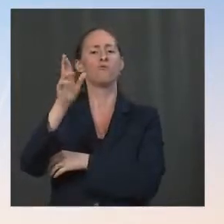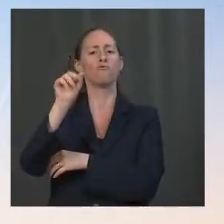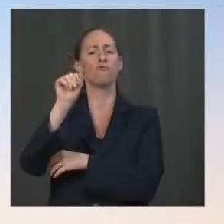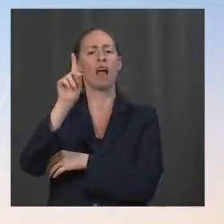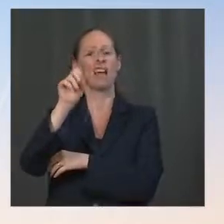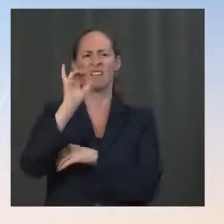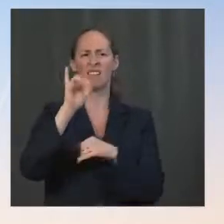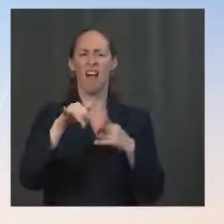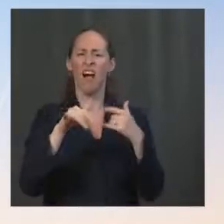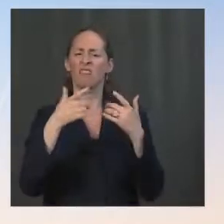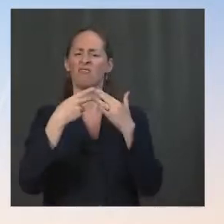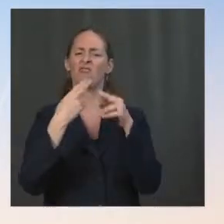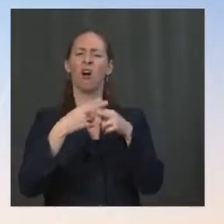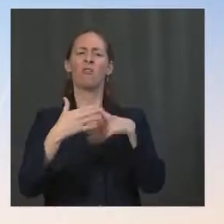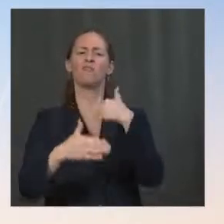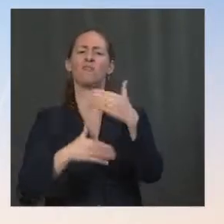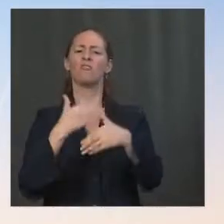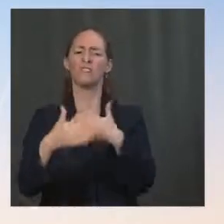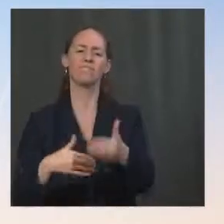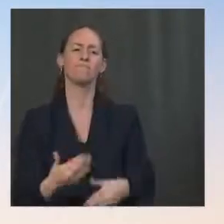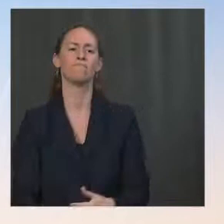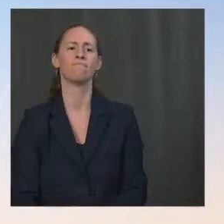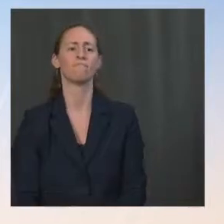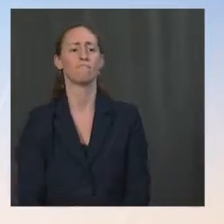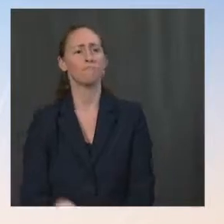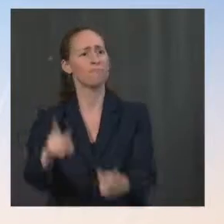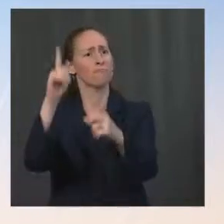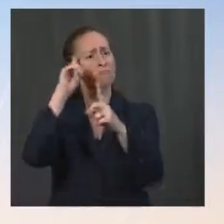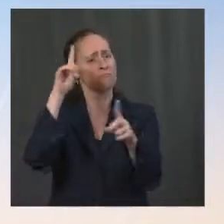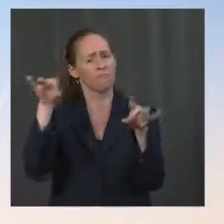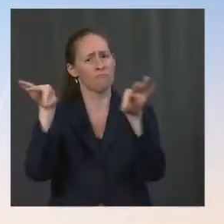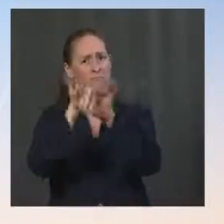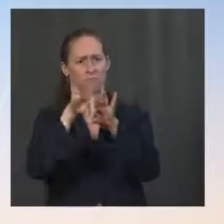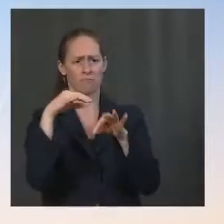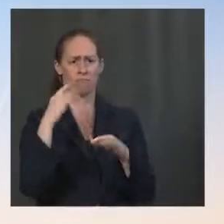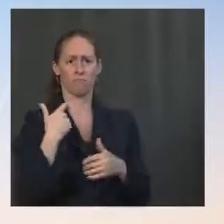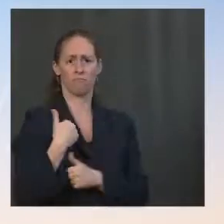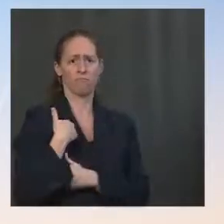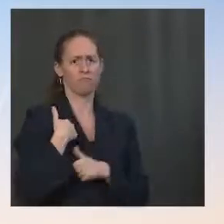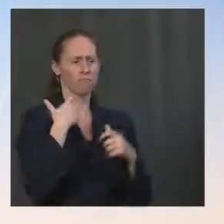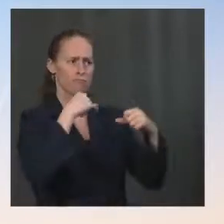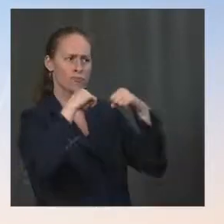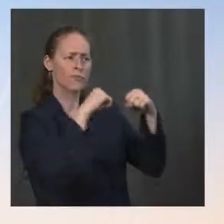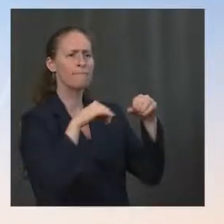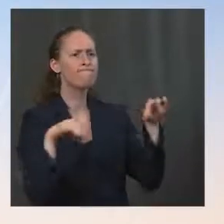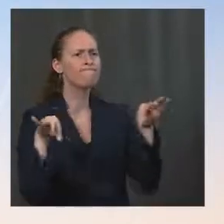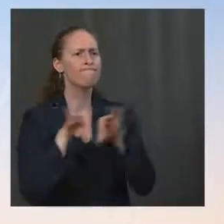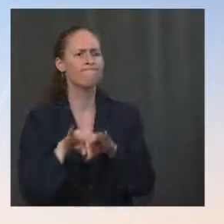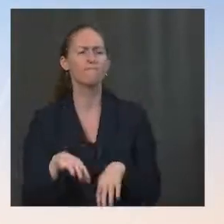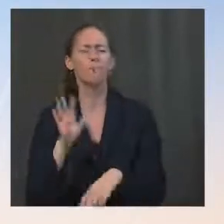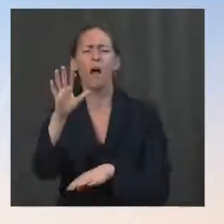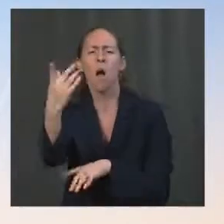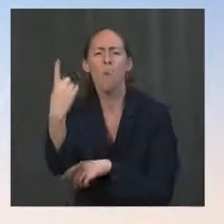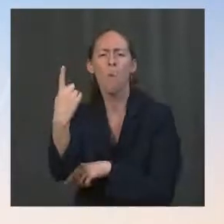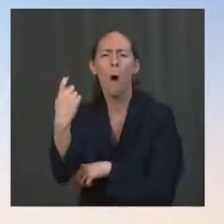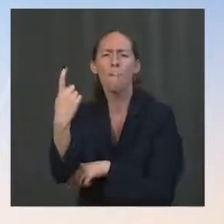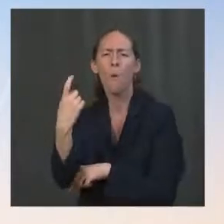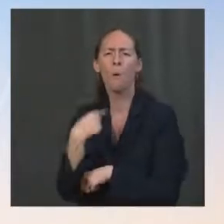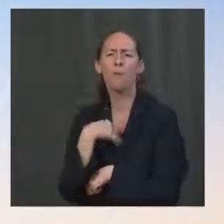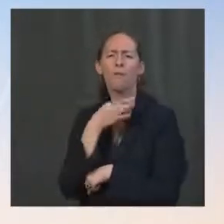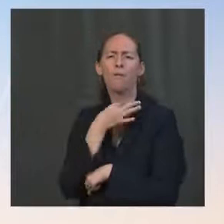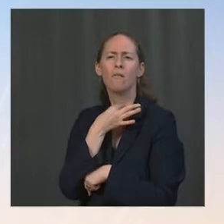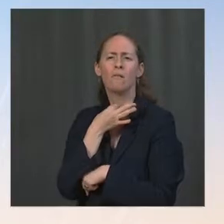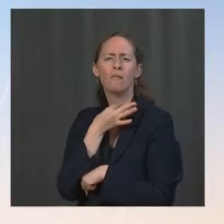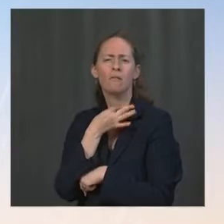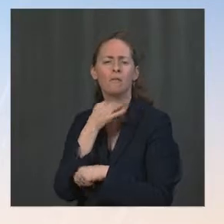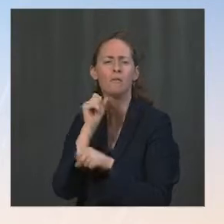protection is front and center and is vital to the mission. One more. President Biden told reporters in the Oval